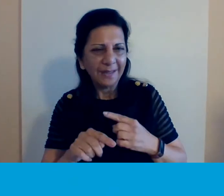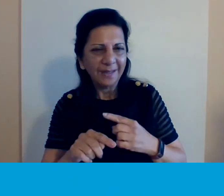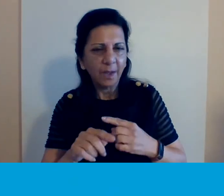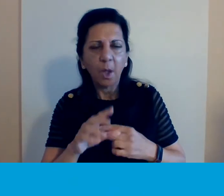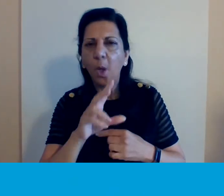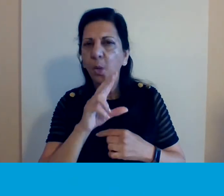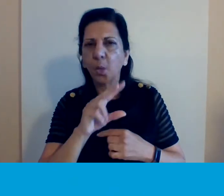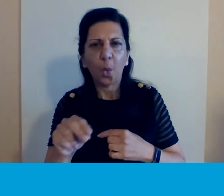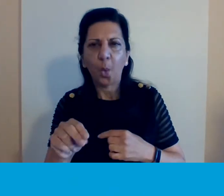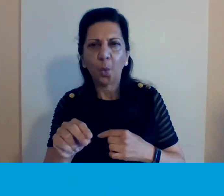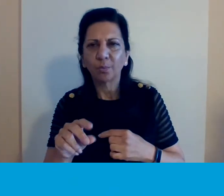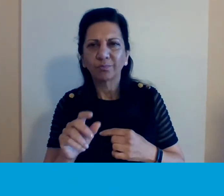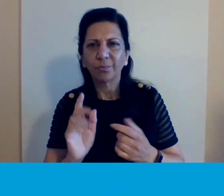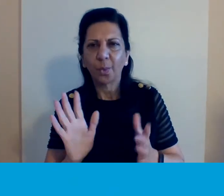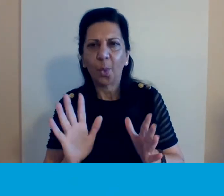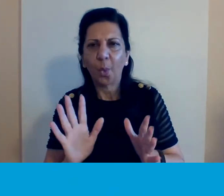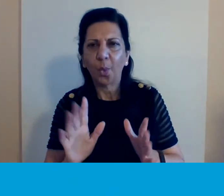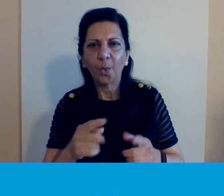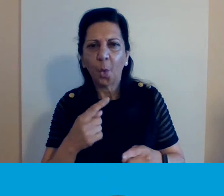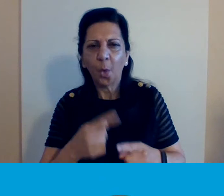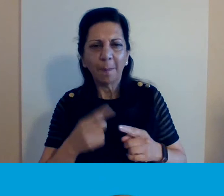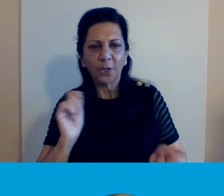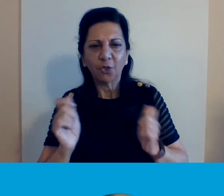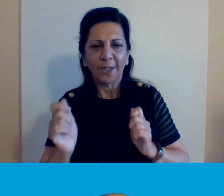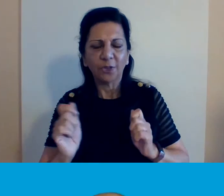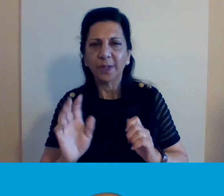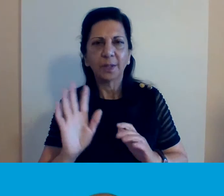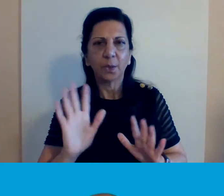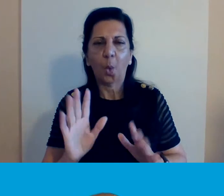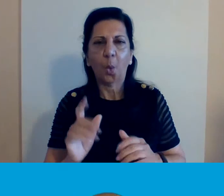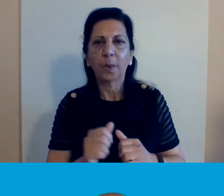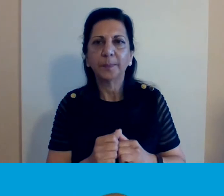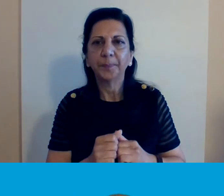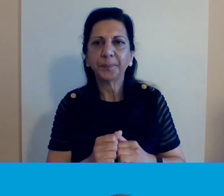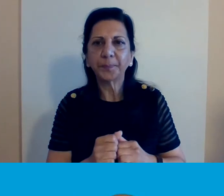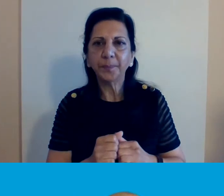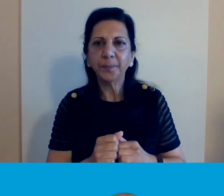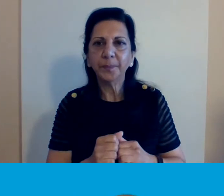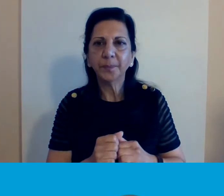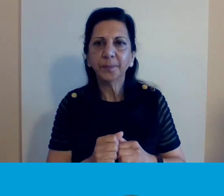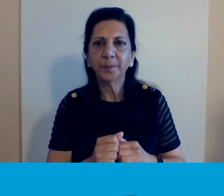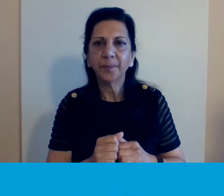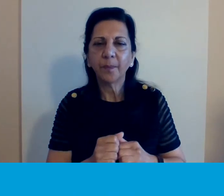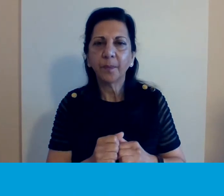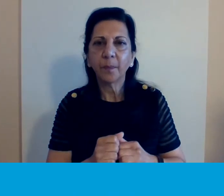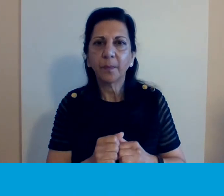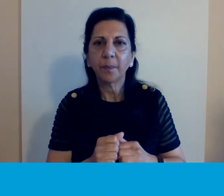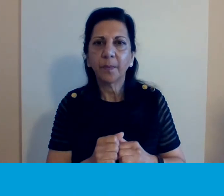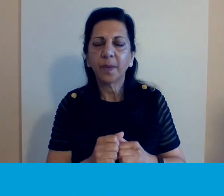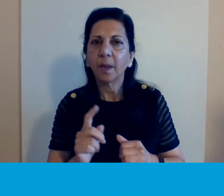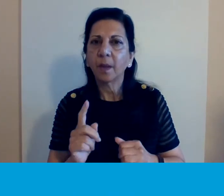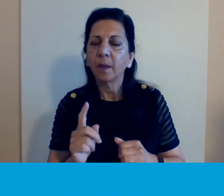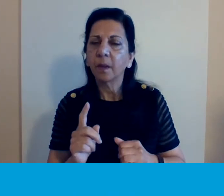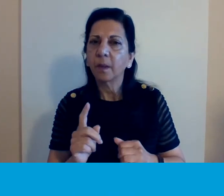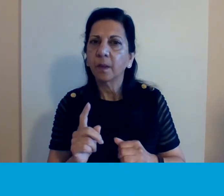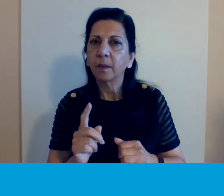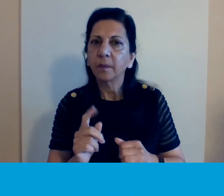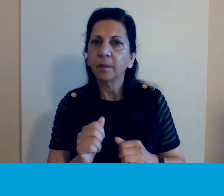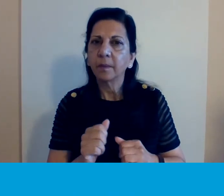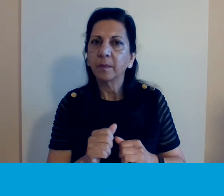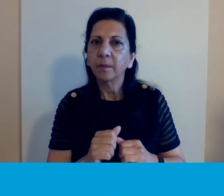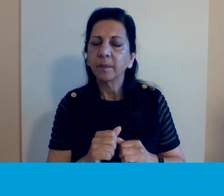Obviously, we continue to await exact clarification around what that change is going to be. But